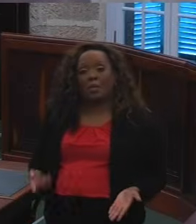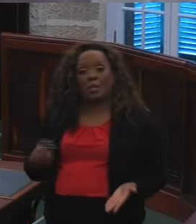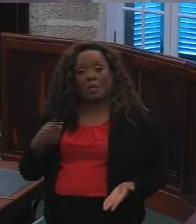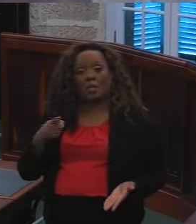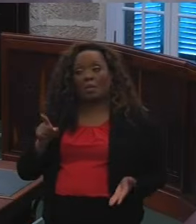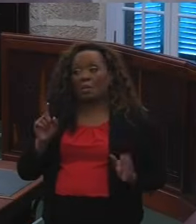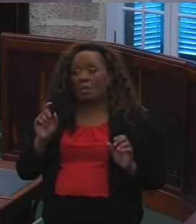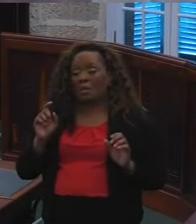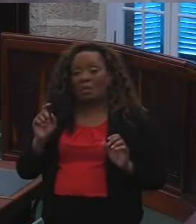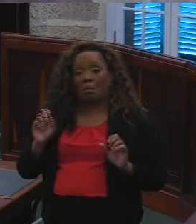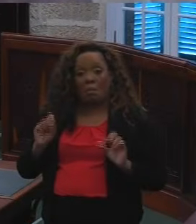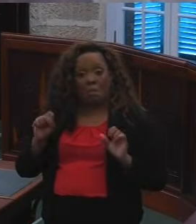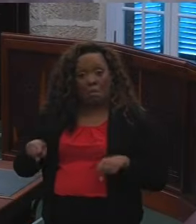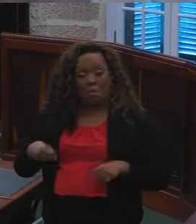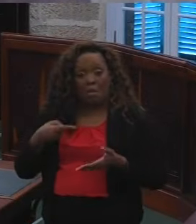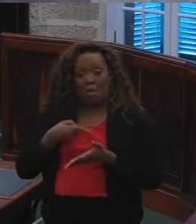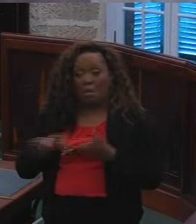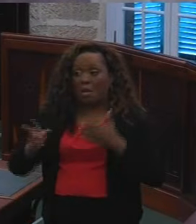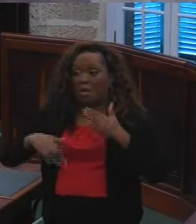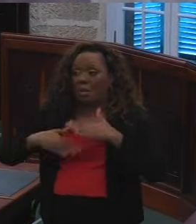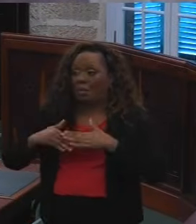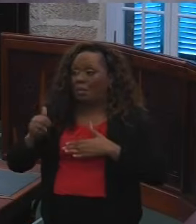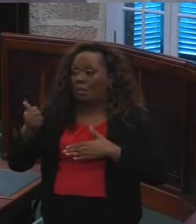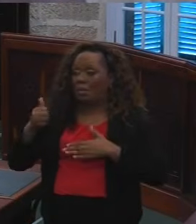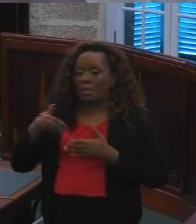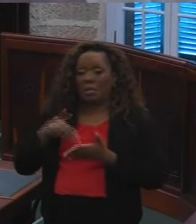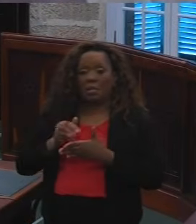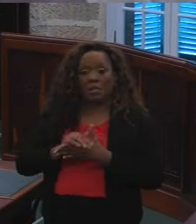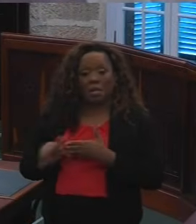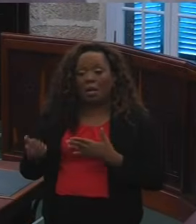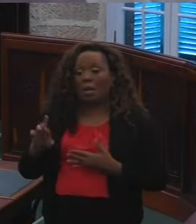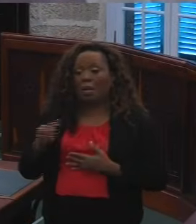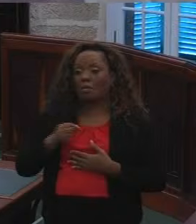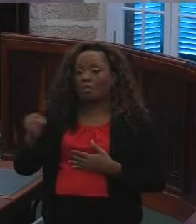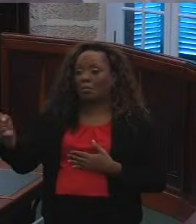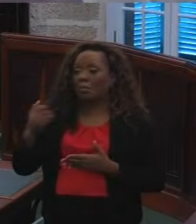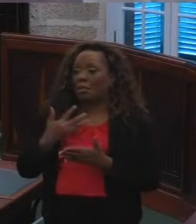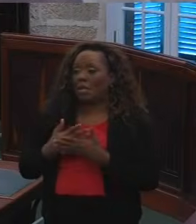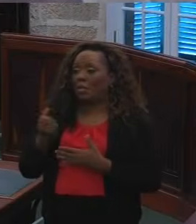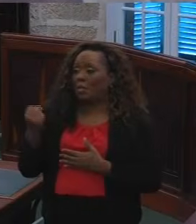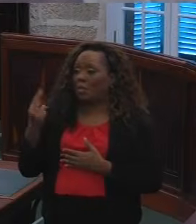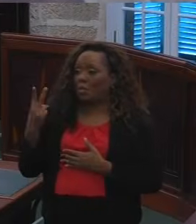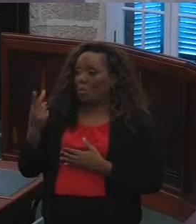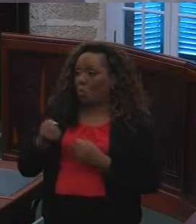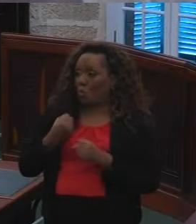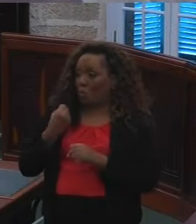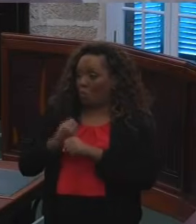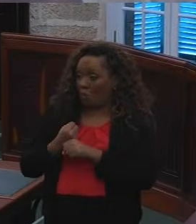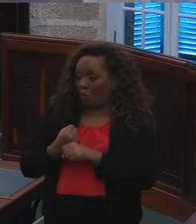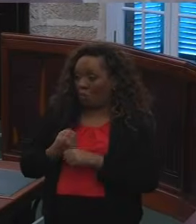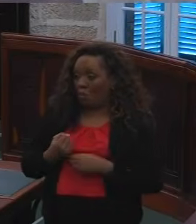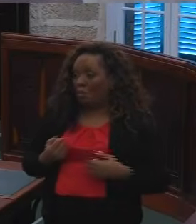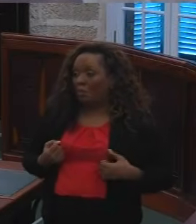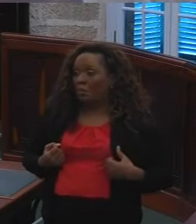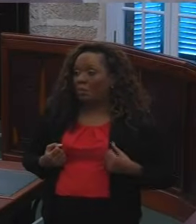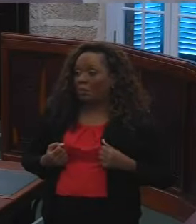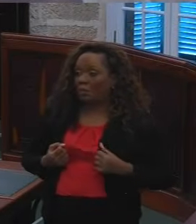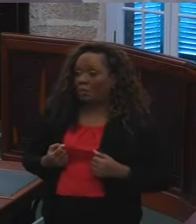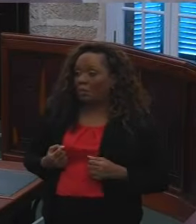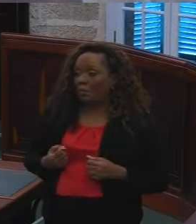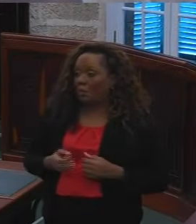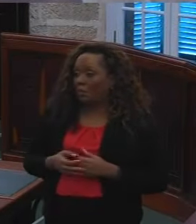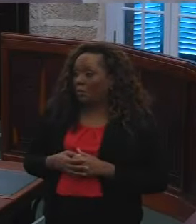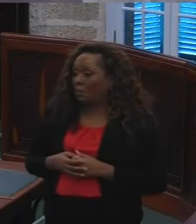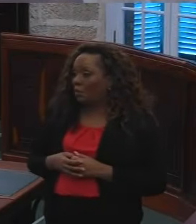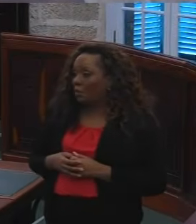to $10,000, a term of imprisonment of 12 years, which is the 12